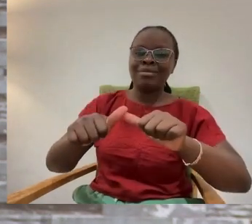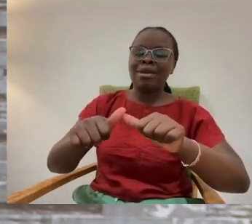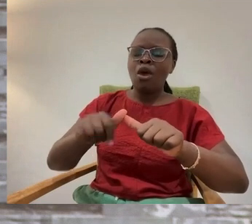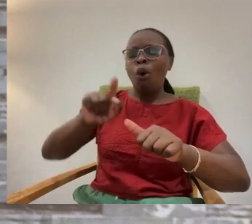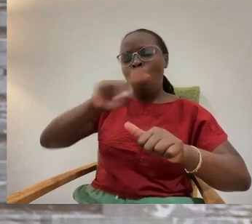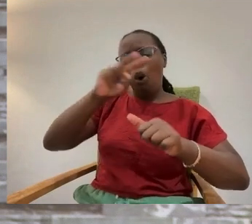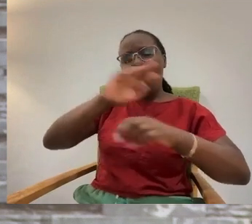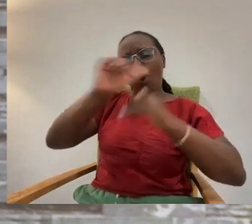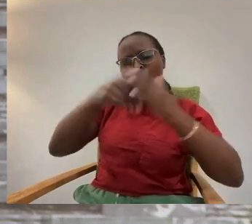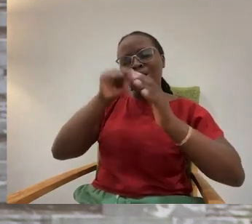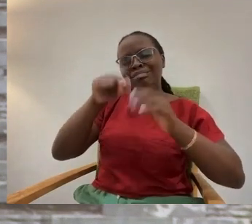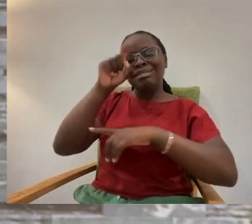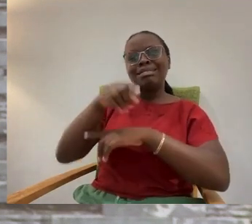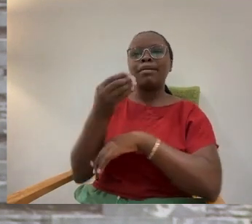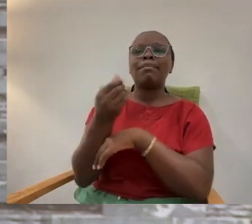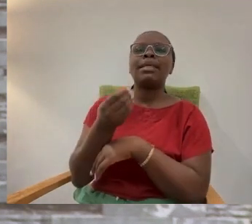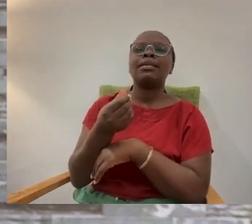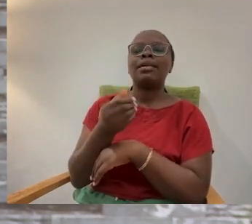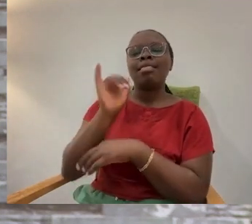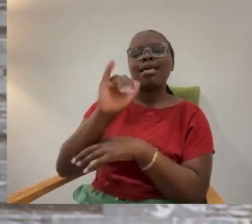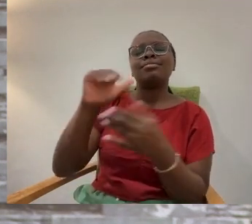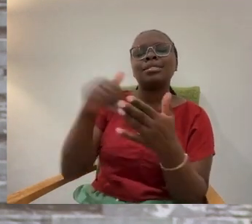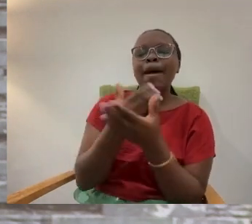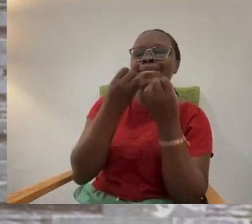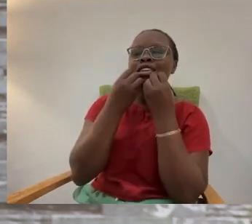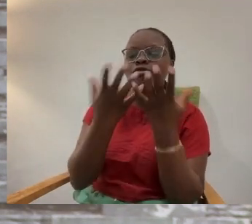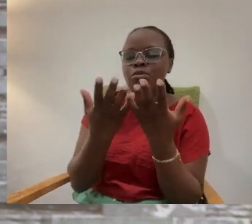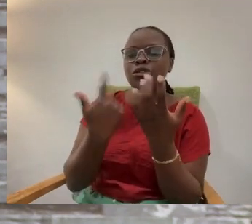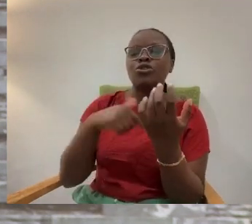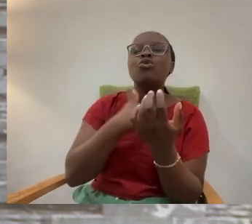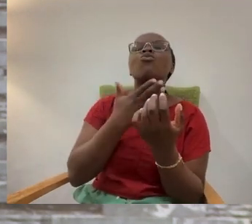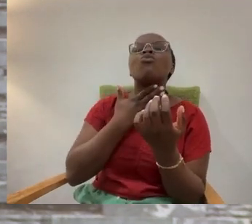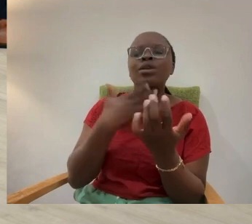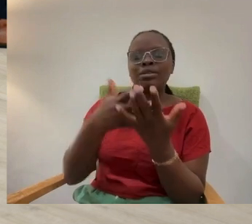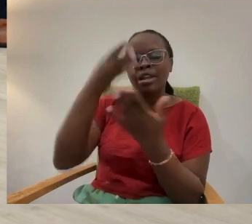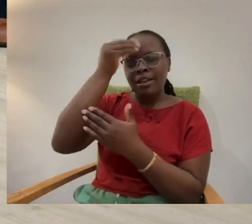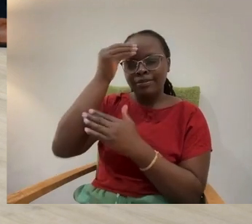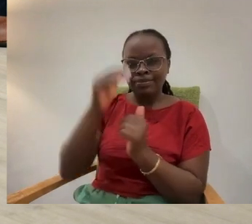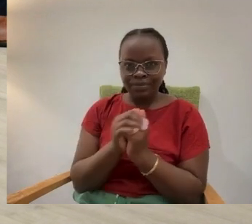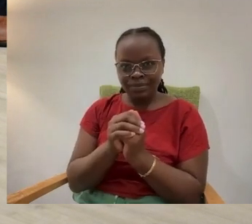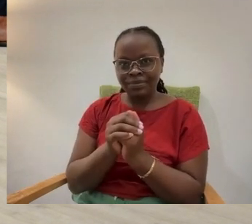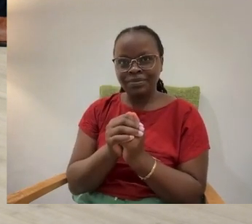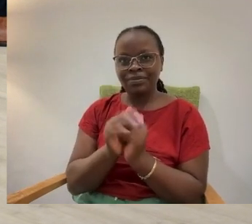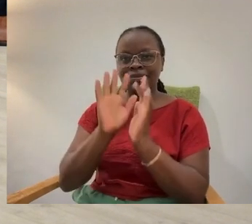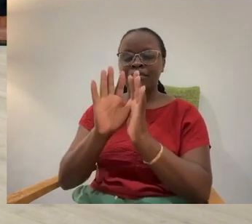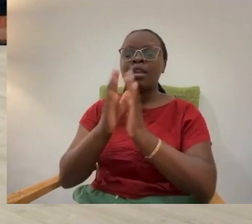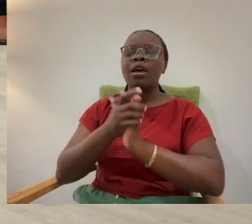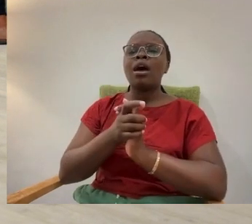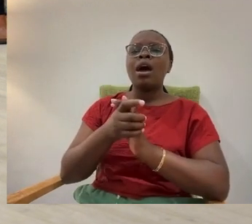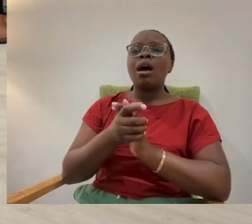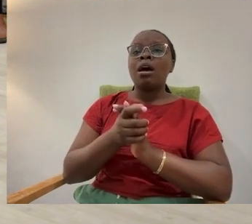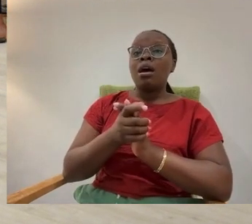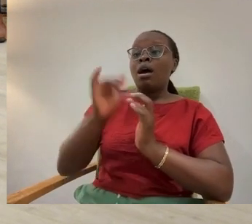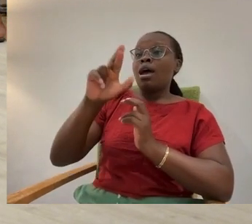relationship with cost. Those are some of the information we want to learn. Yeah. Adana, IRC works a lot in these